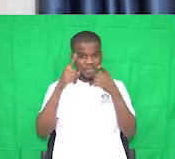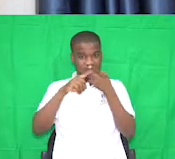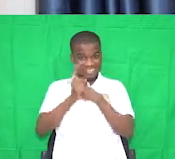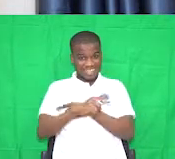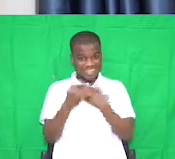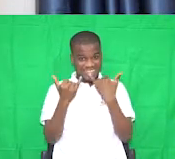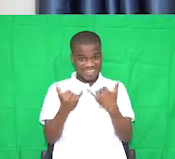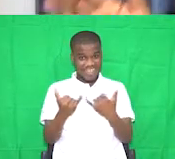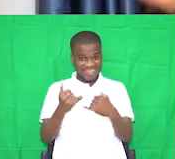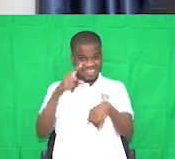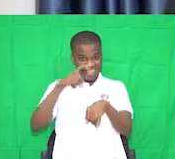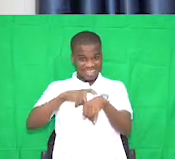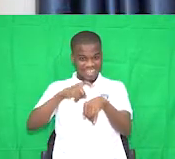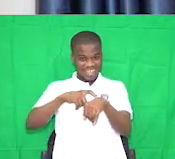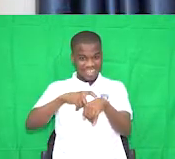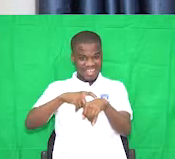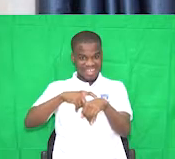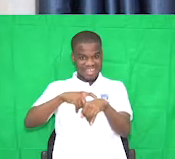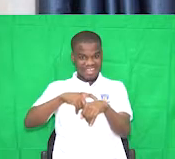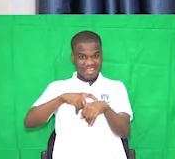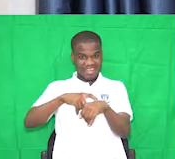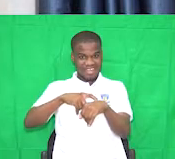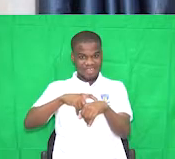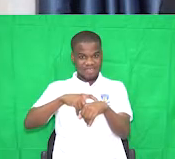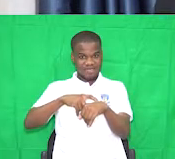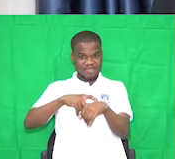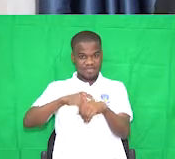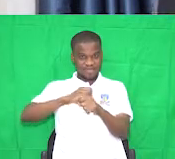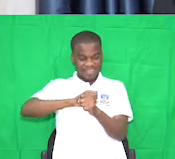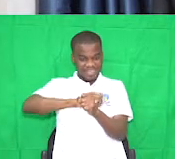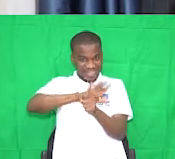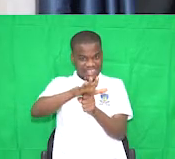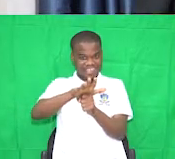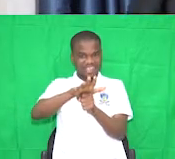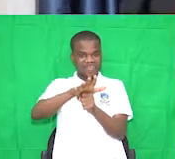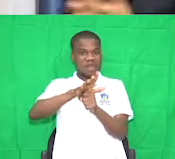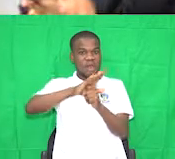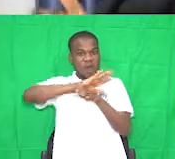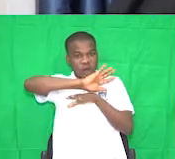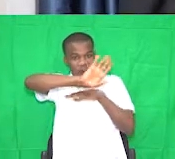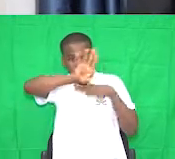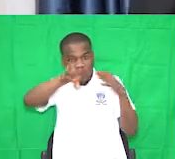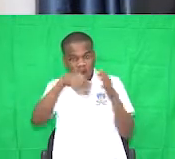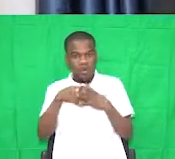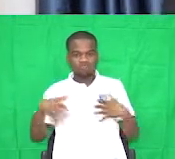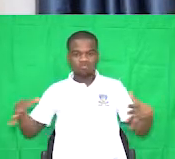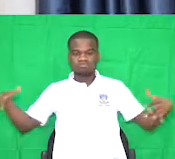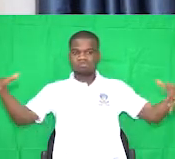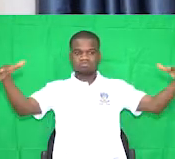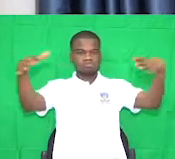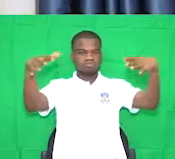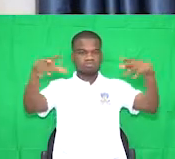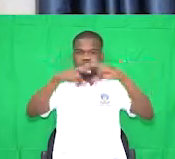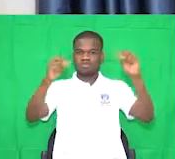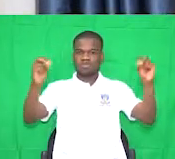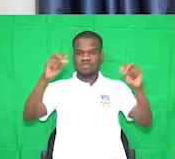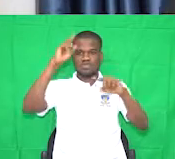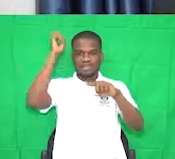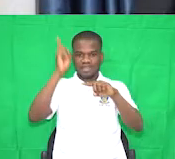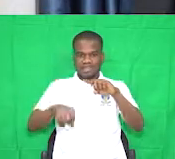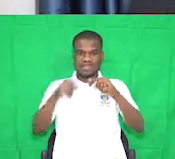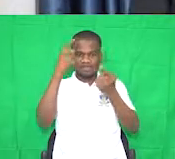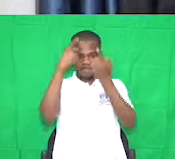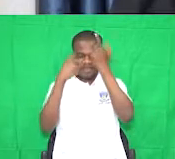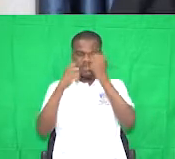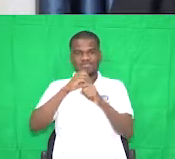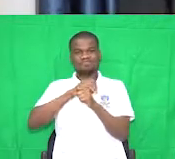COVID-19, like this whole place would have been guarded. So many persons from families, from loved ones, and